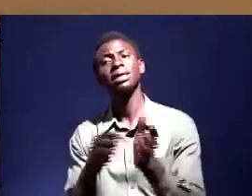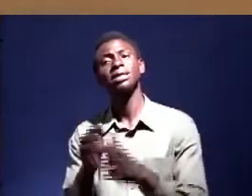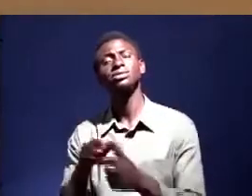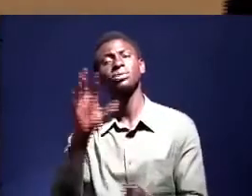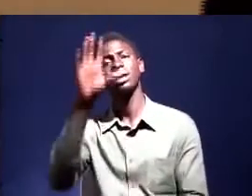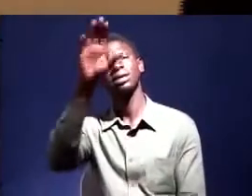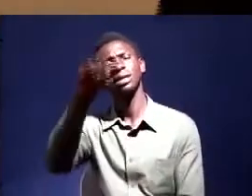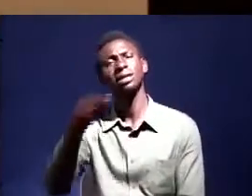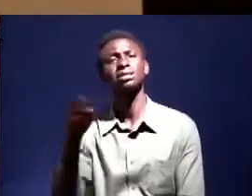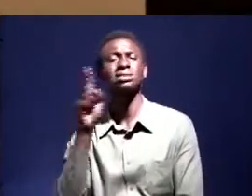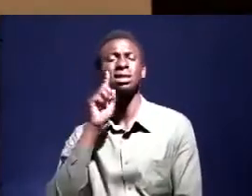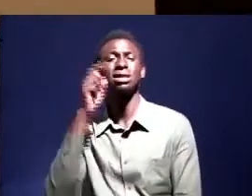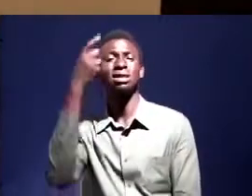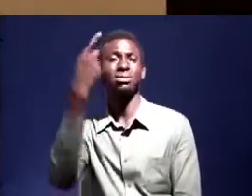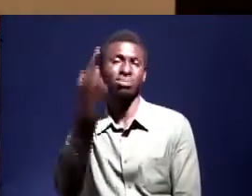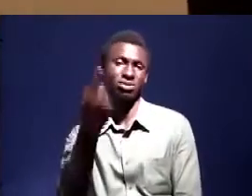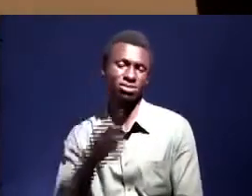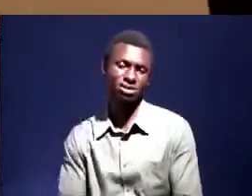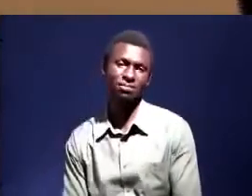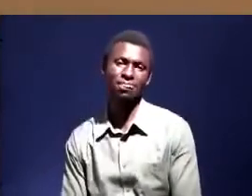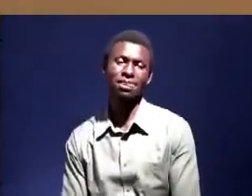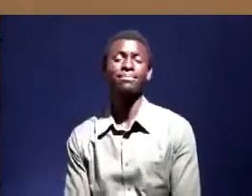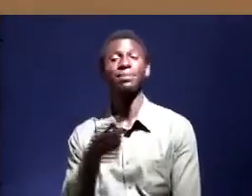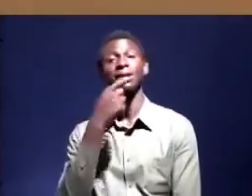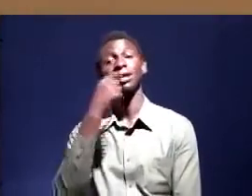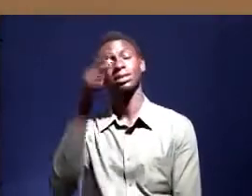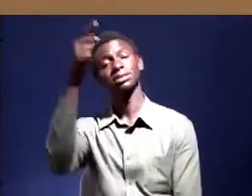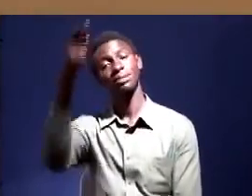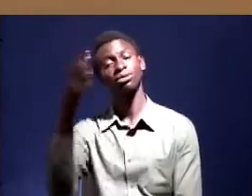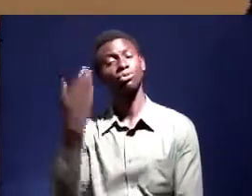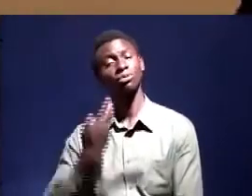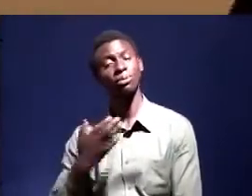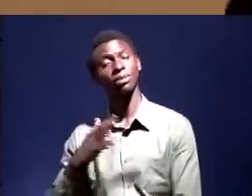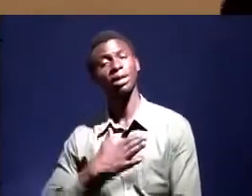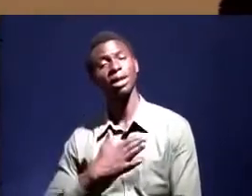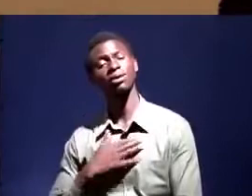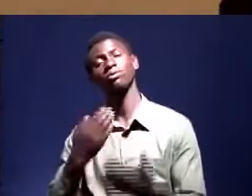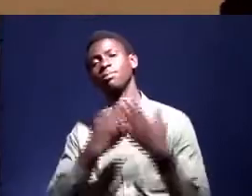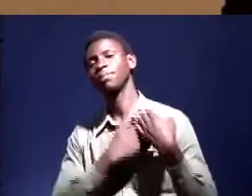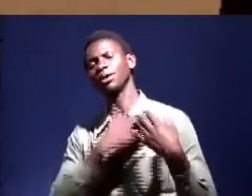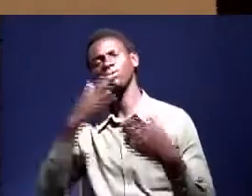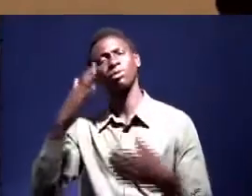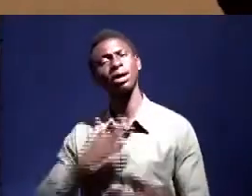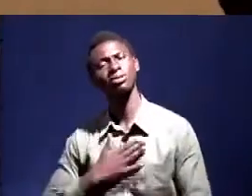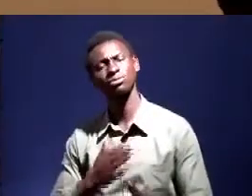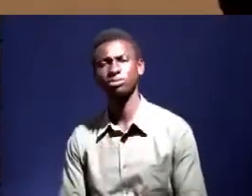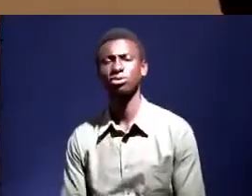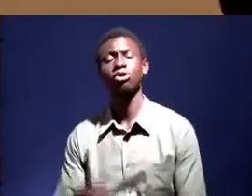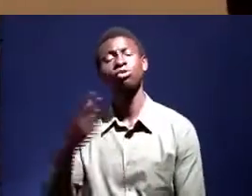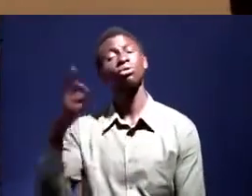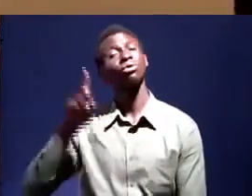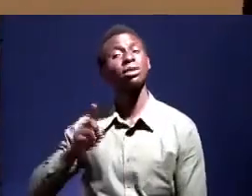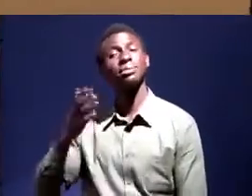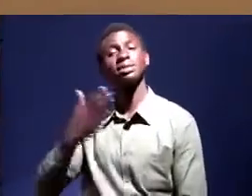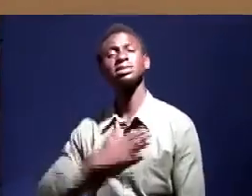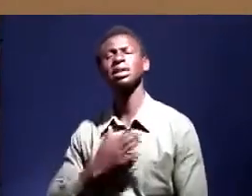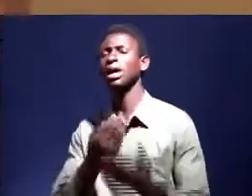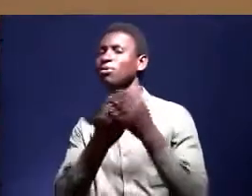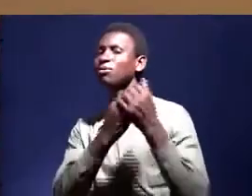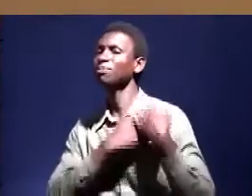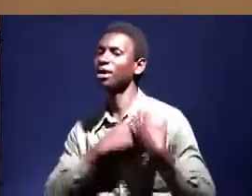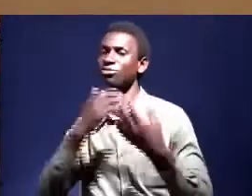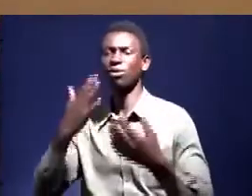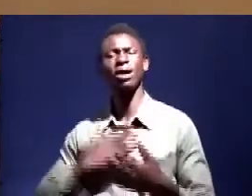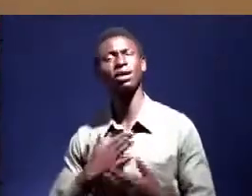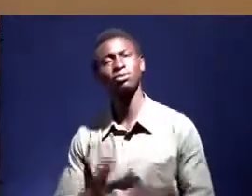And he says, this is my beloved son. This is my beloved daughter in whom I'm